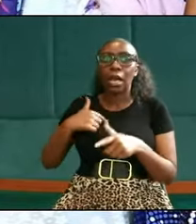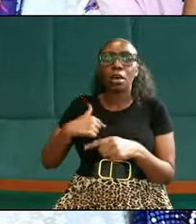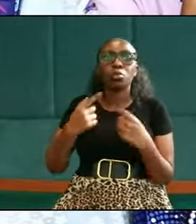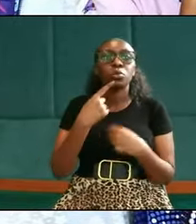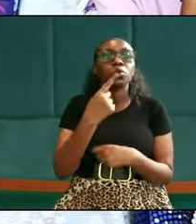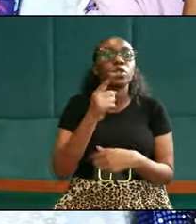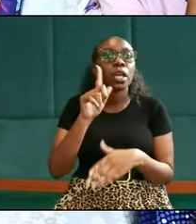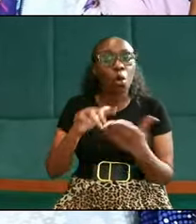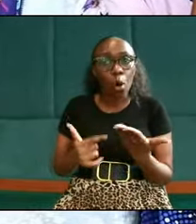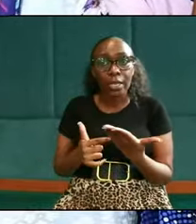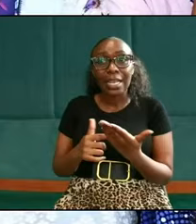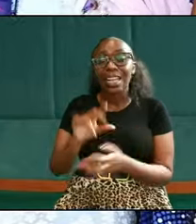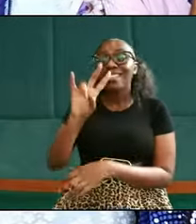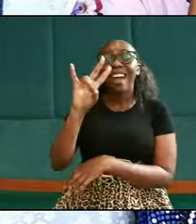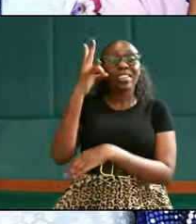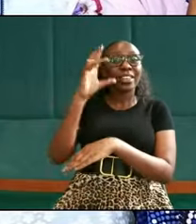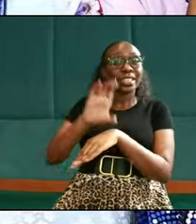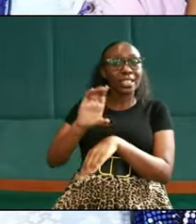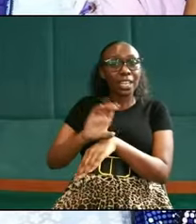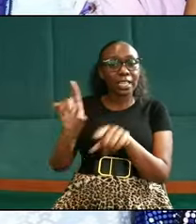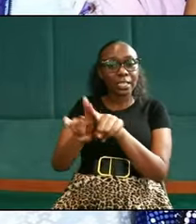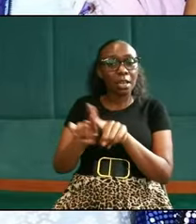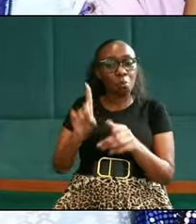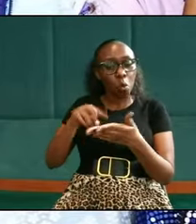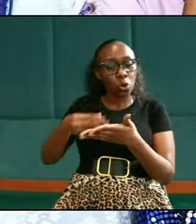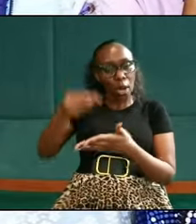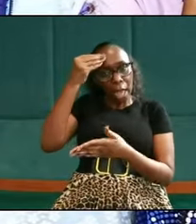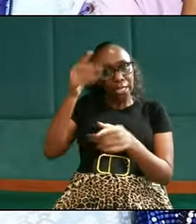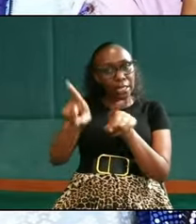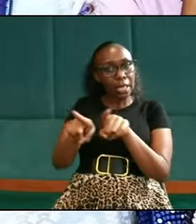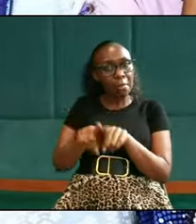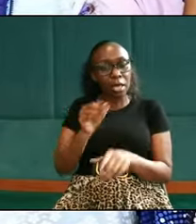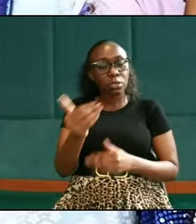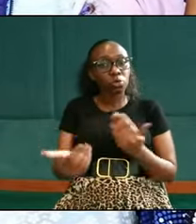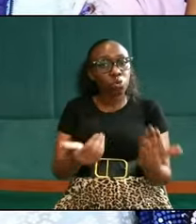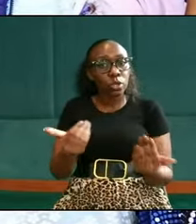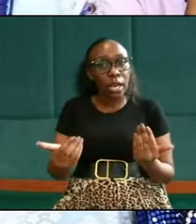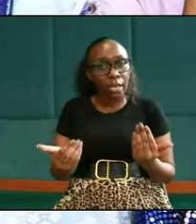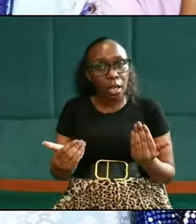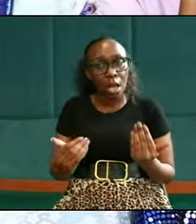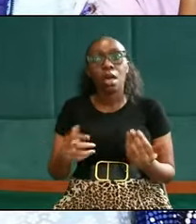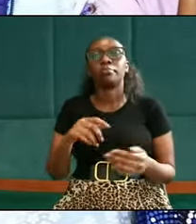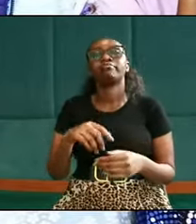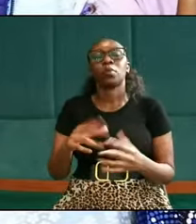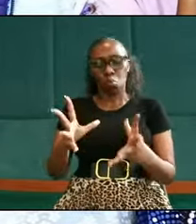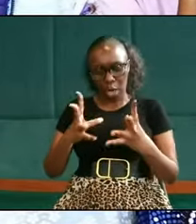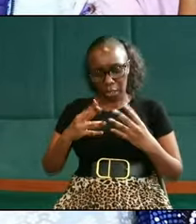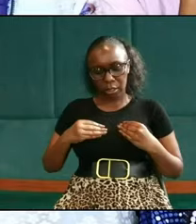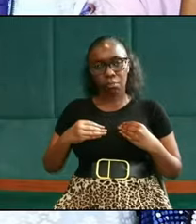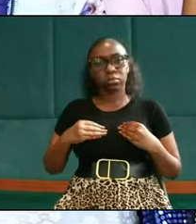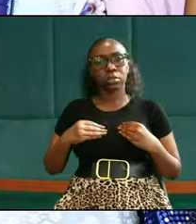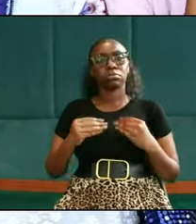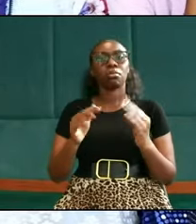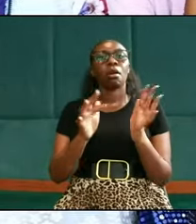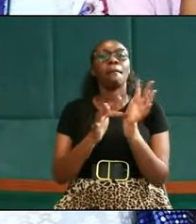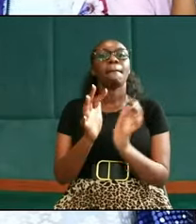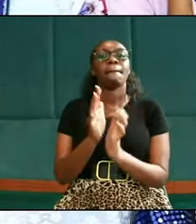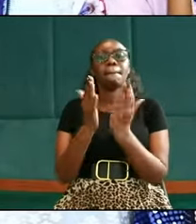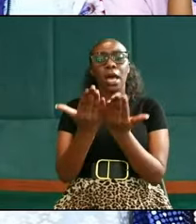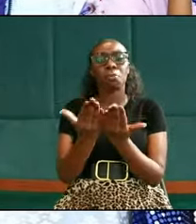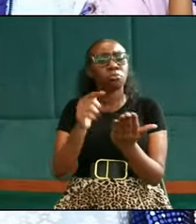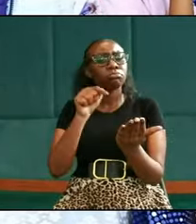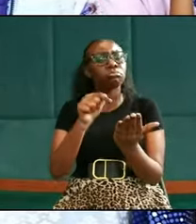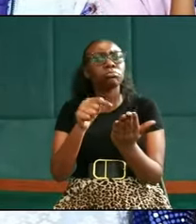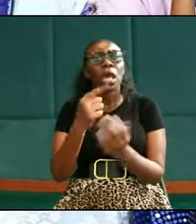Seventh-day Adventist Church and what we learn as children is that we accept the Bible as our